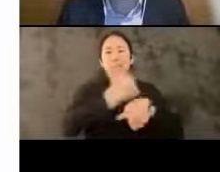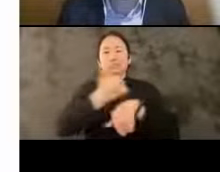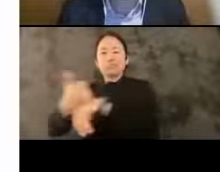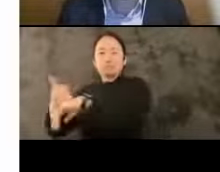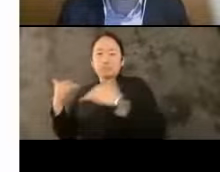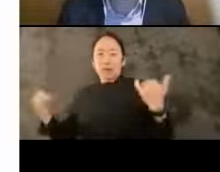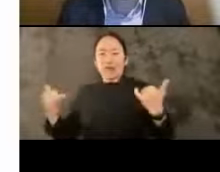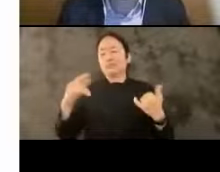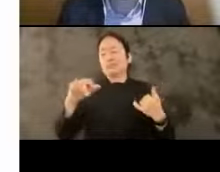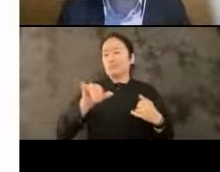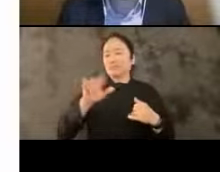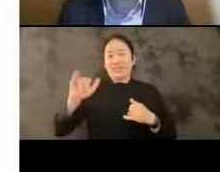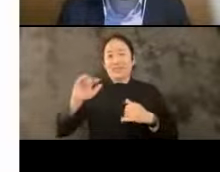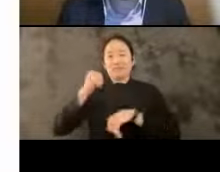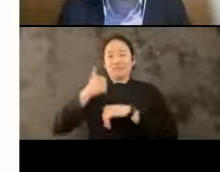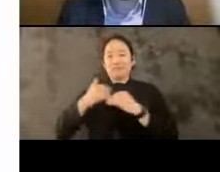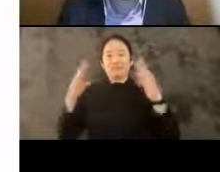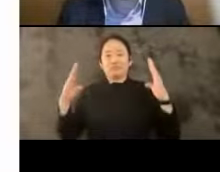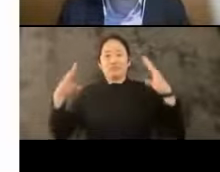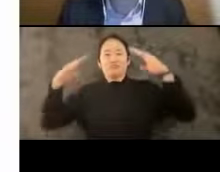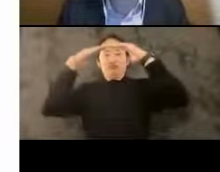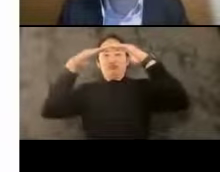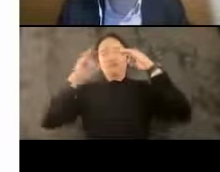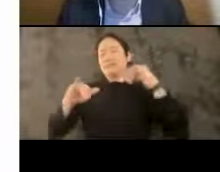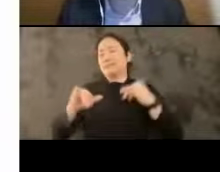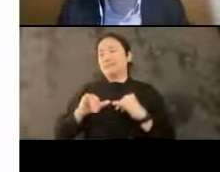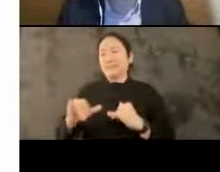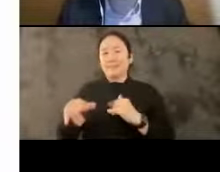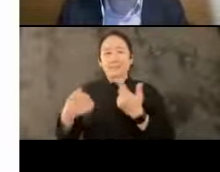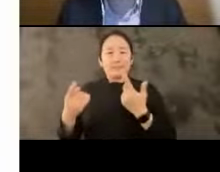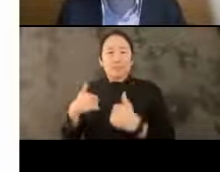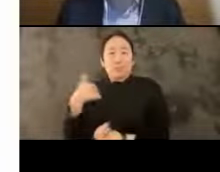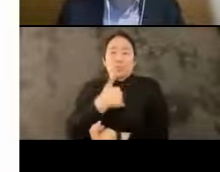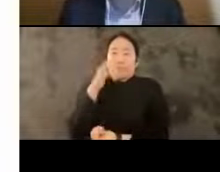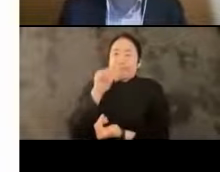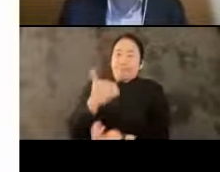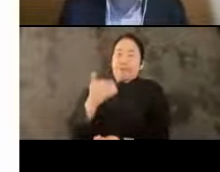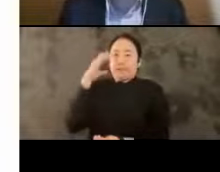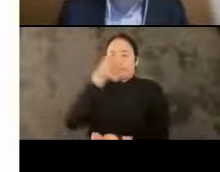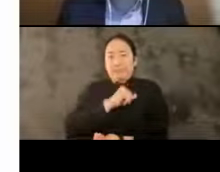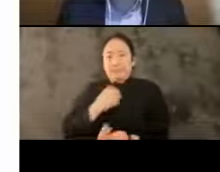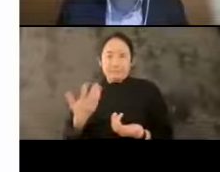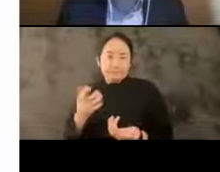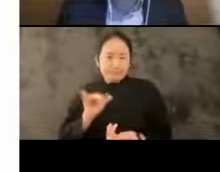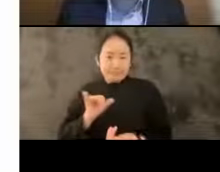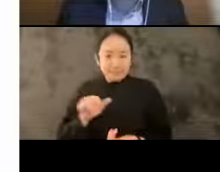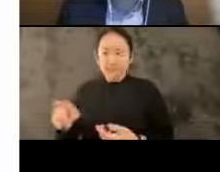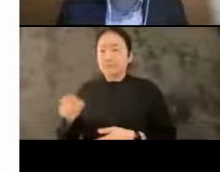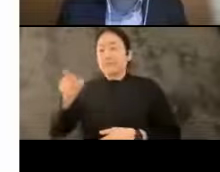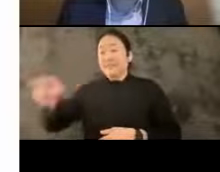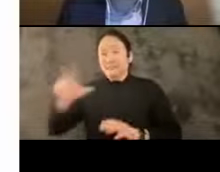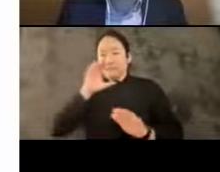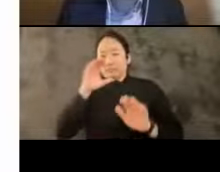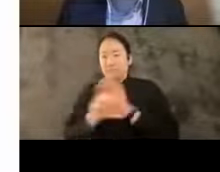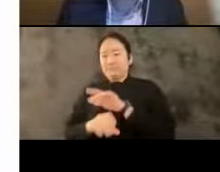service. Or, you know, we're kind of moving forward with the assumption that they would be the same. This rendering shows one